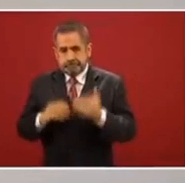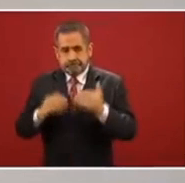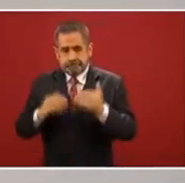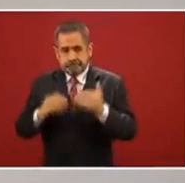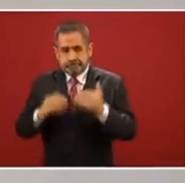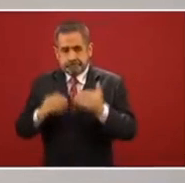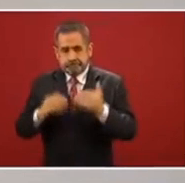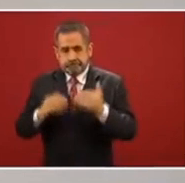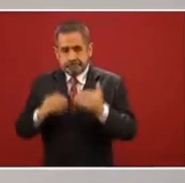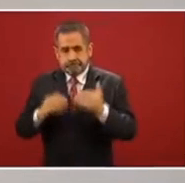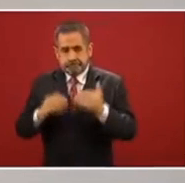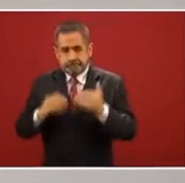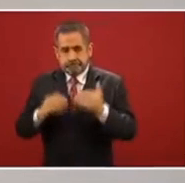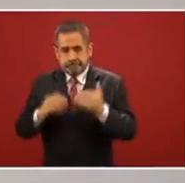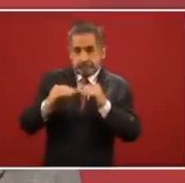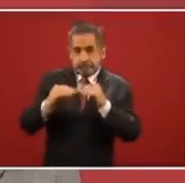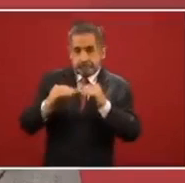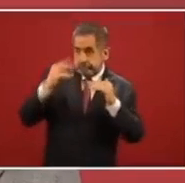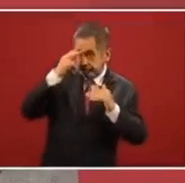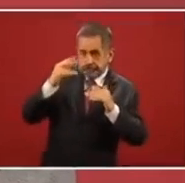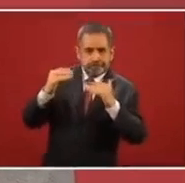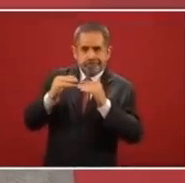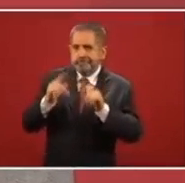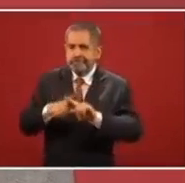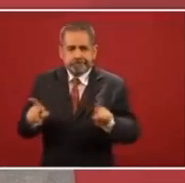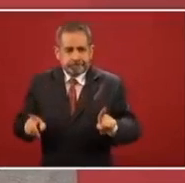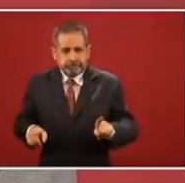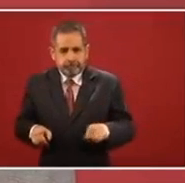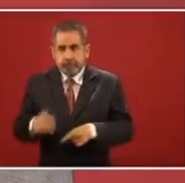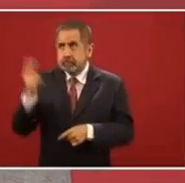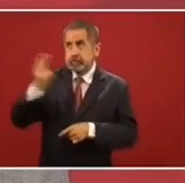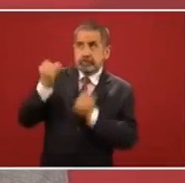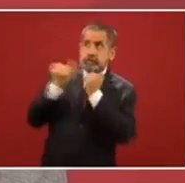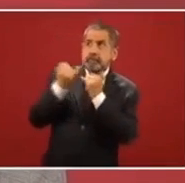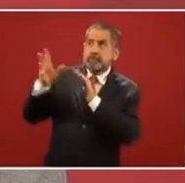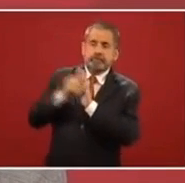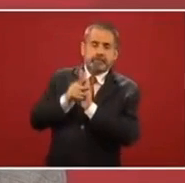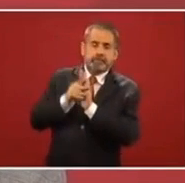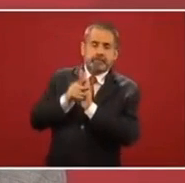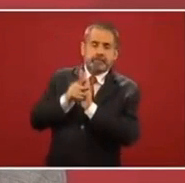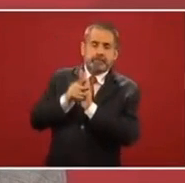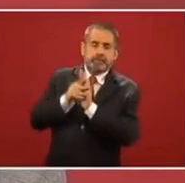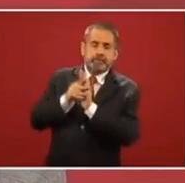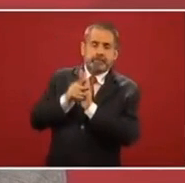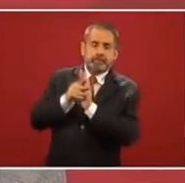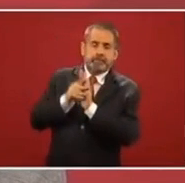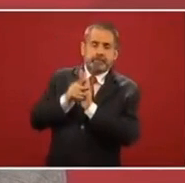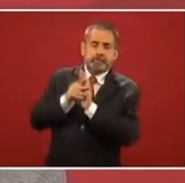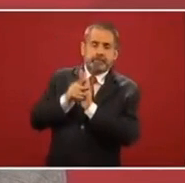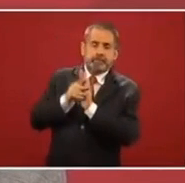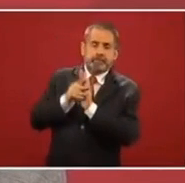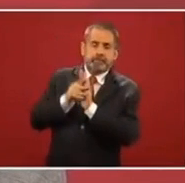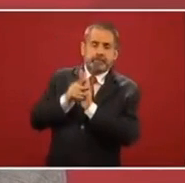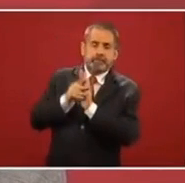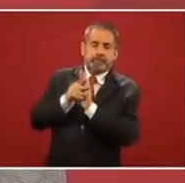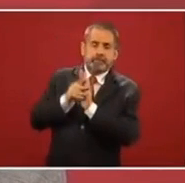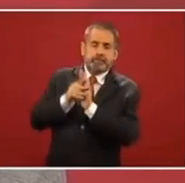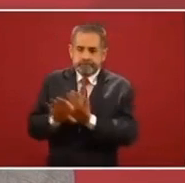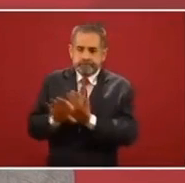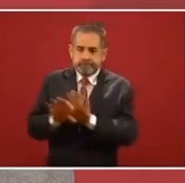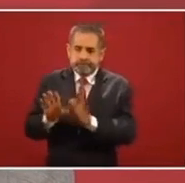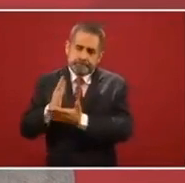México that of Mexico, o si tuviéramos una necesidad semejante. or if we had a similar